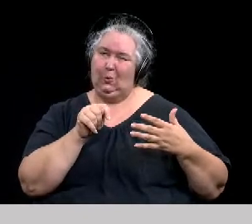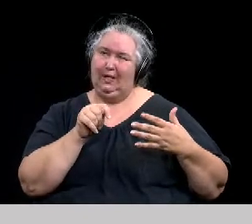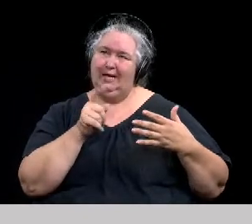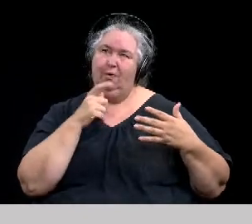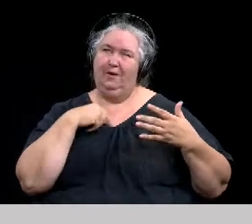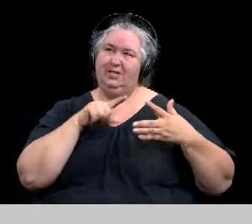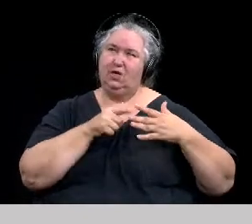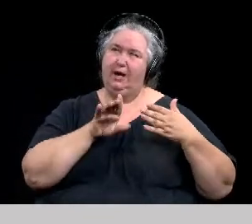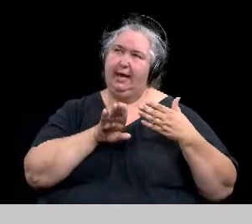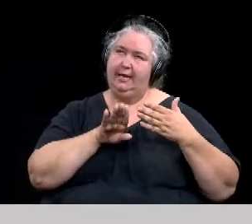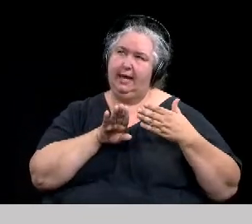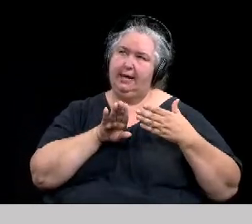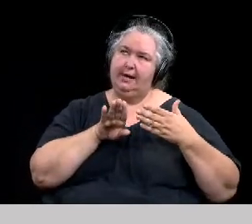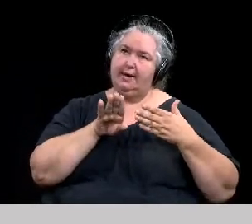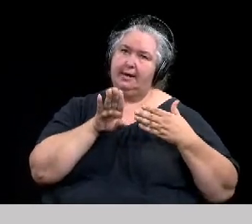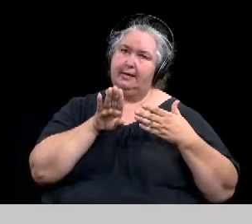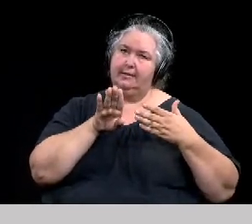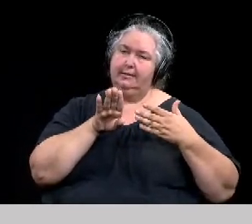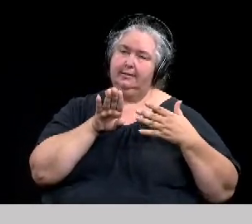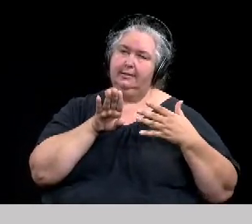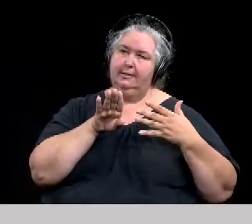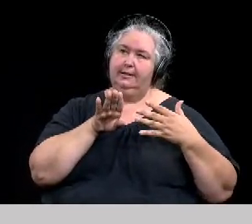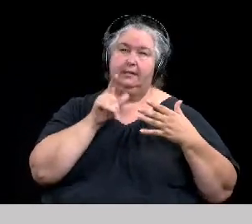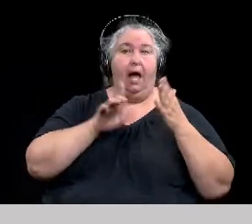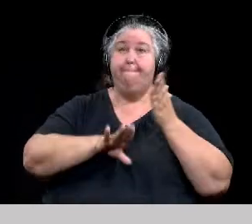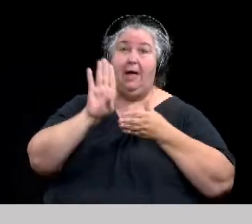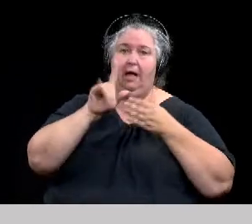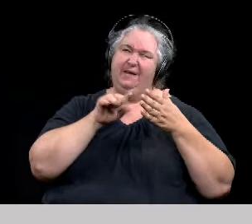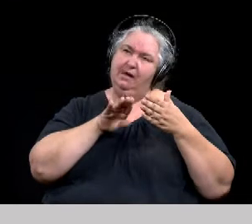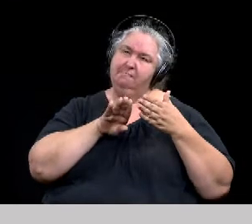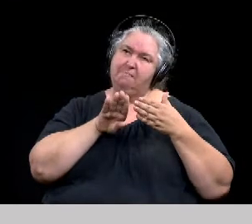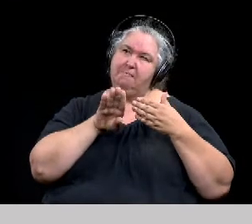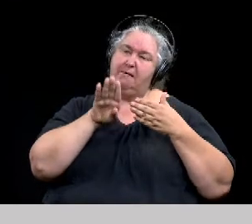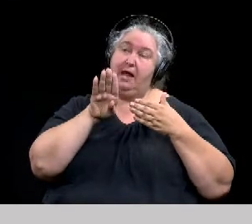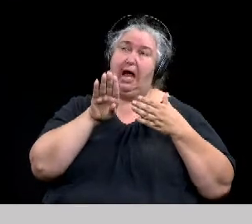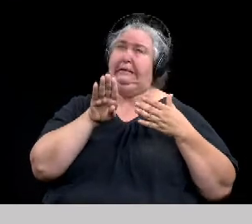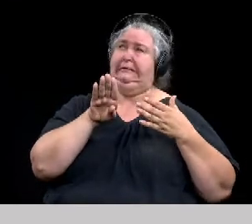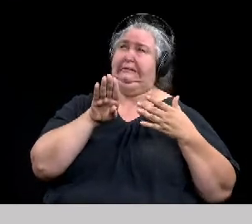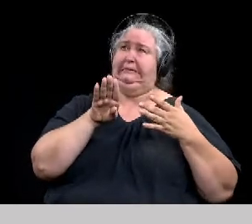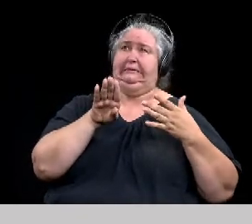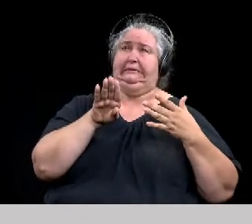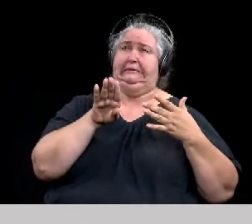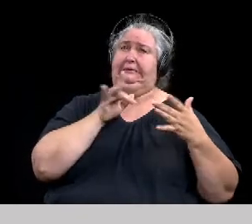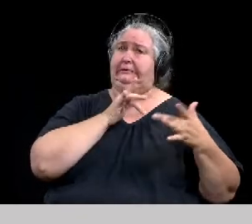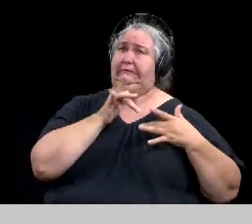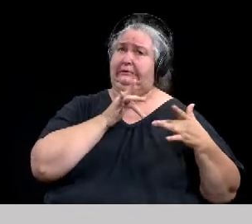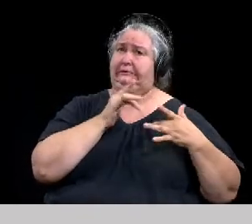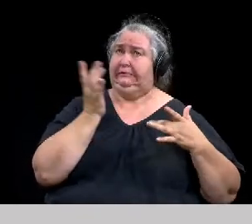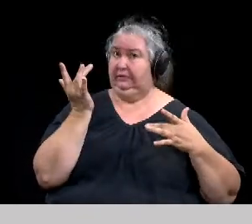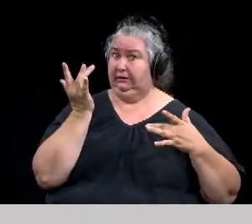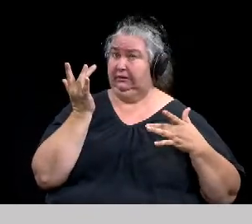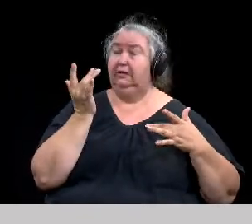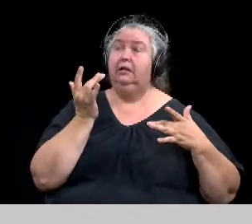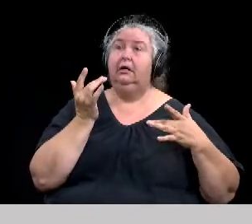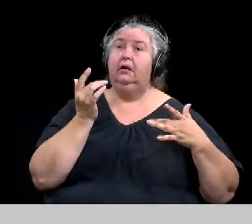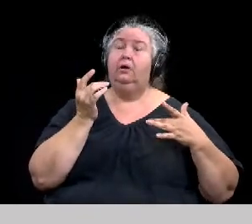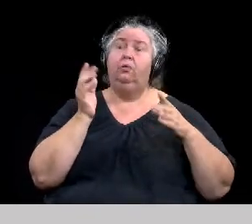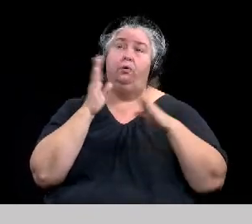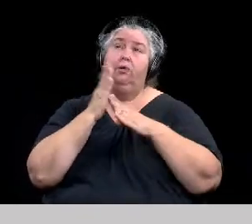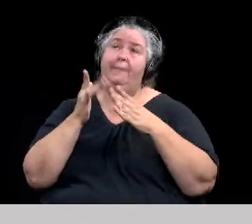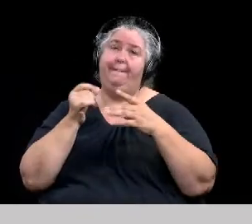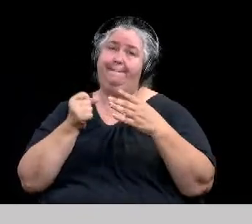trend. And this is concerning because we're worried that we might hit